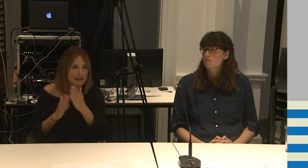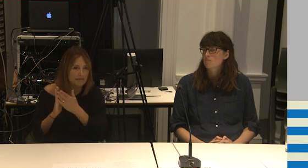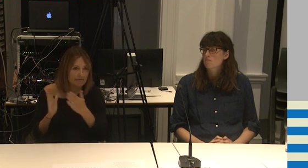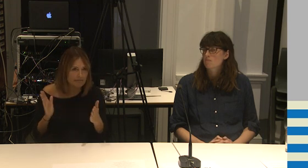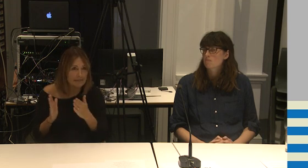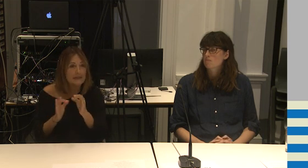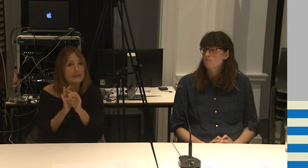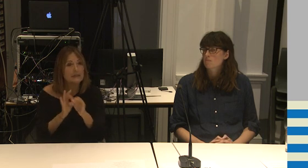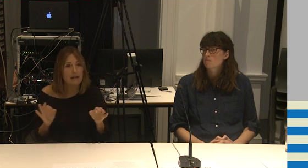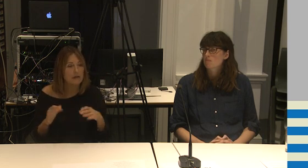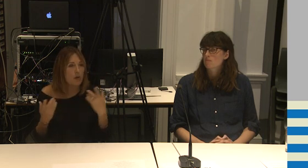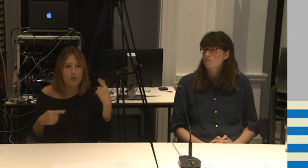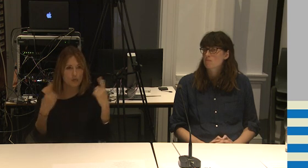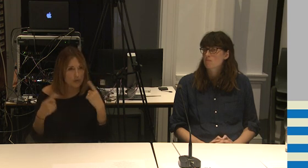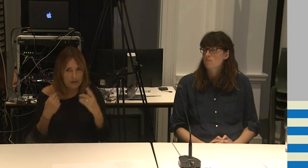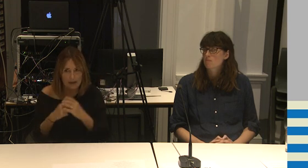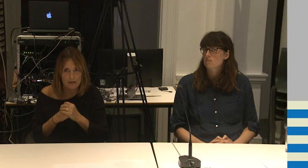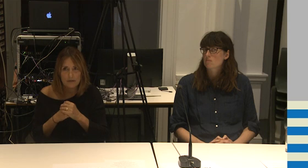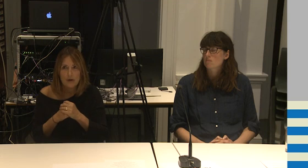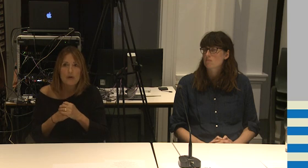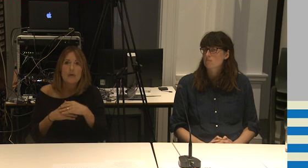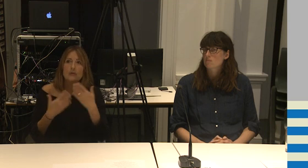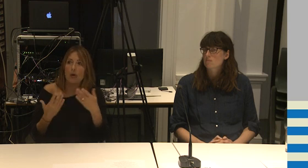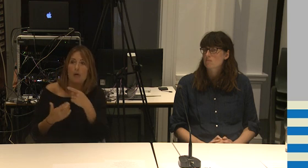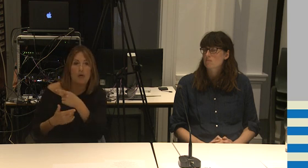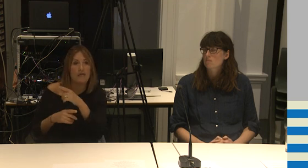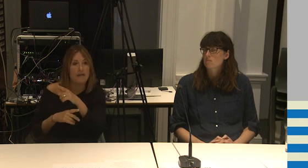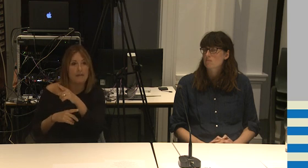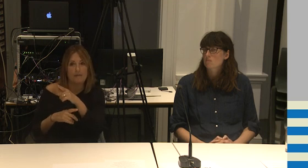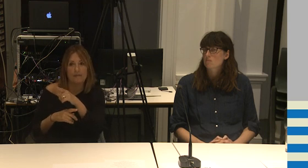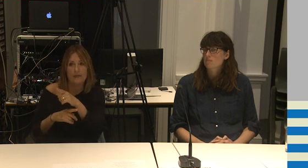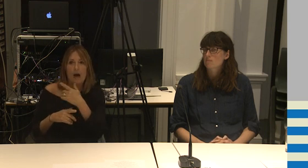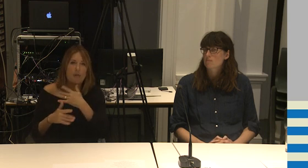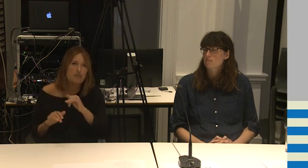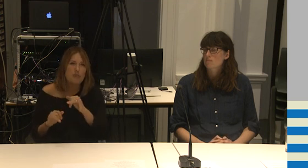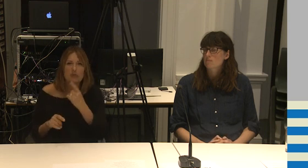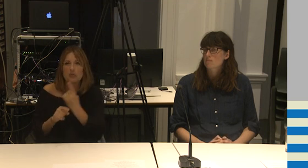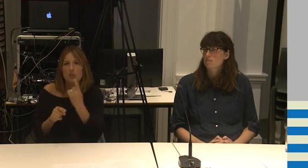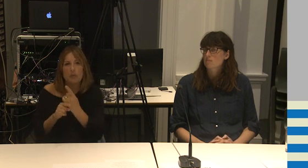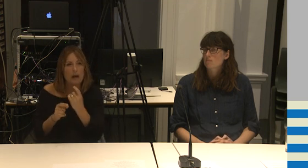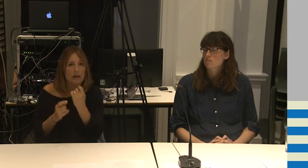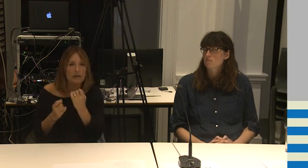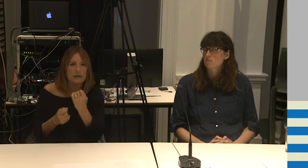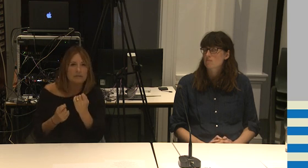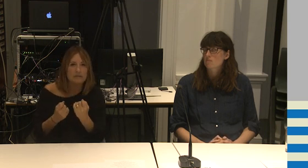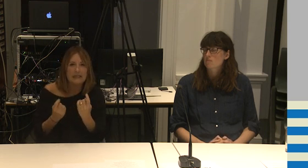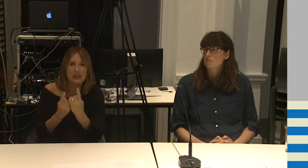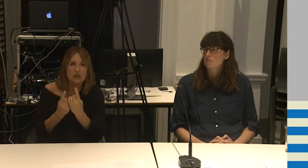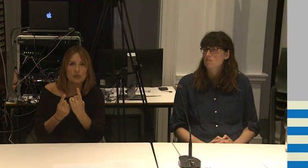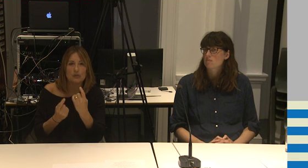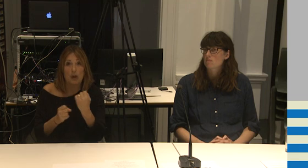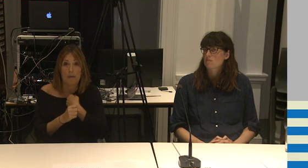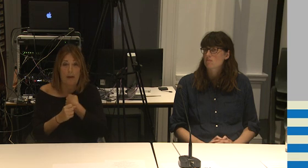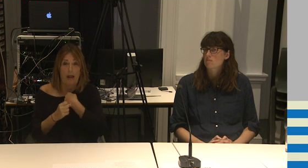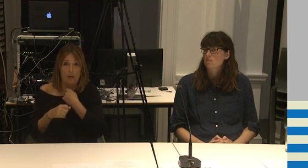And it's a silent film, it's got no sound. And while the film is going on, then I'll probably talk about a few issues that crossed my mind while I